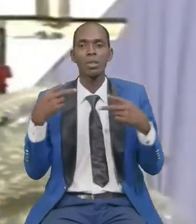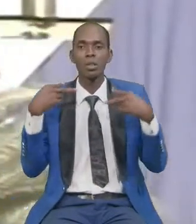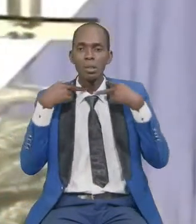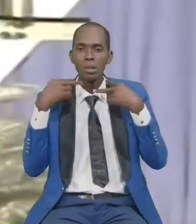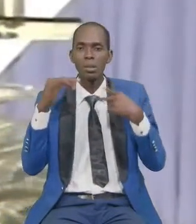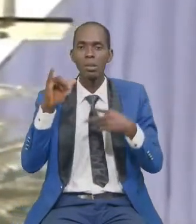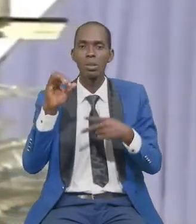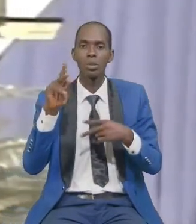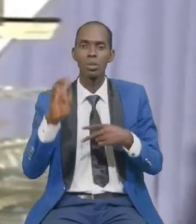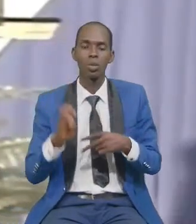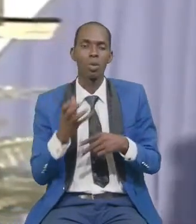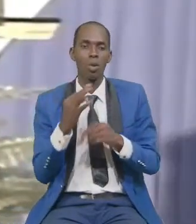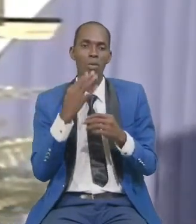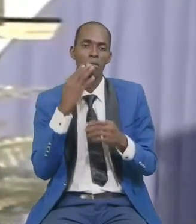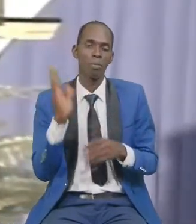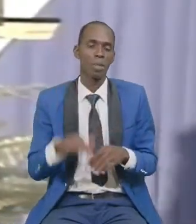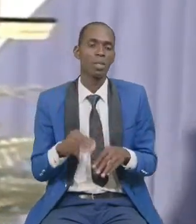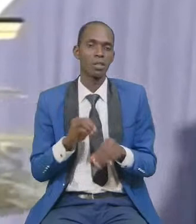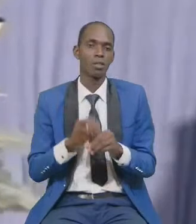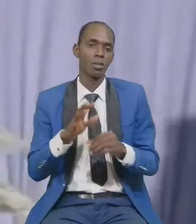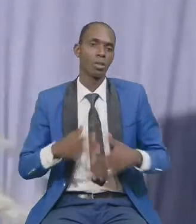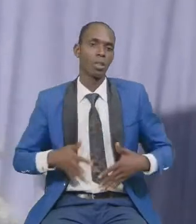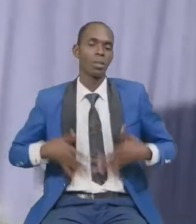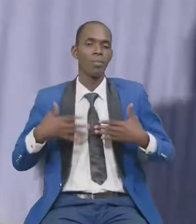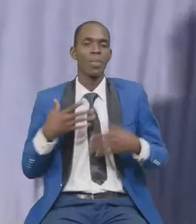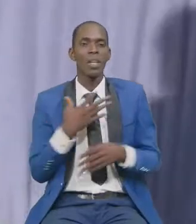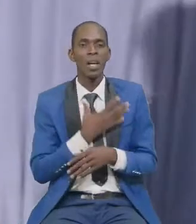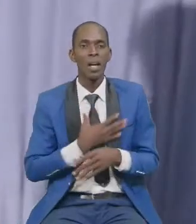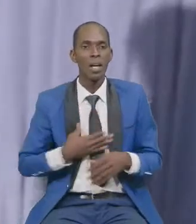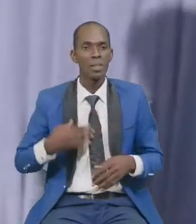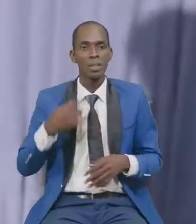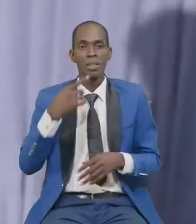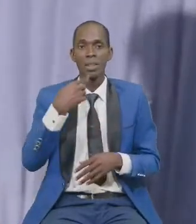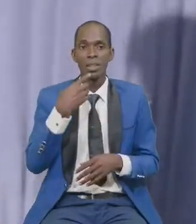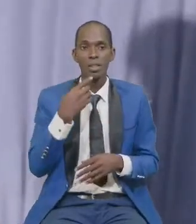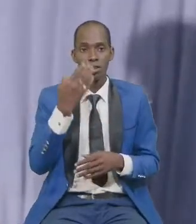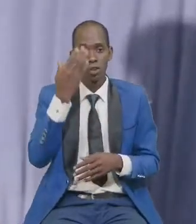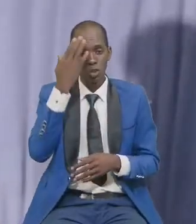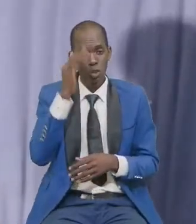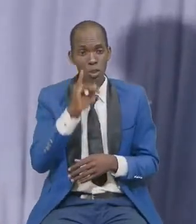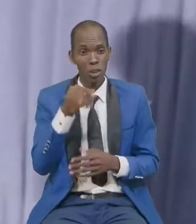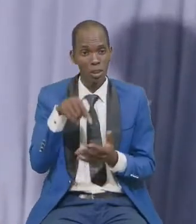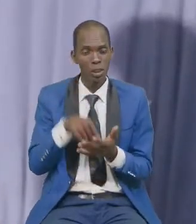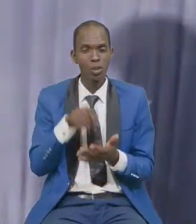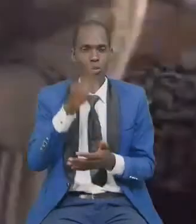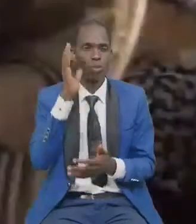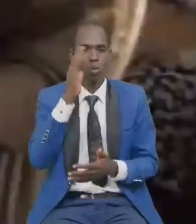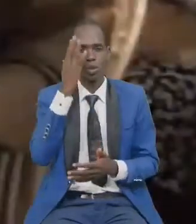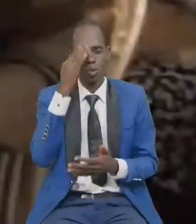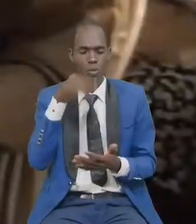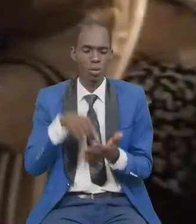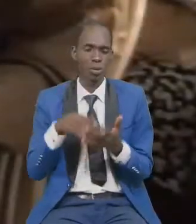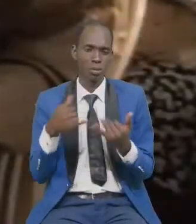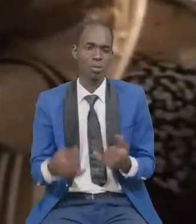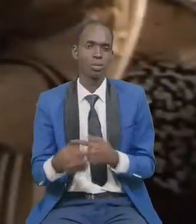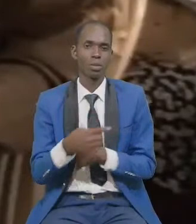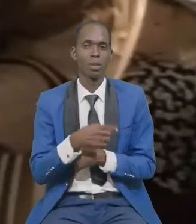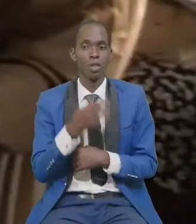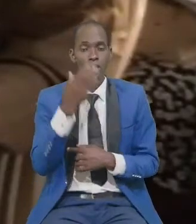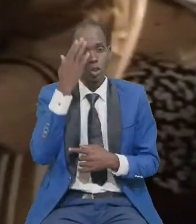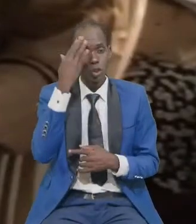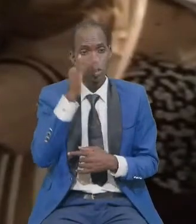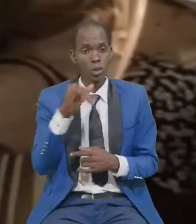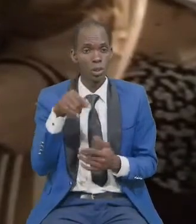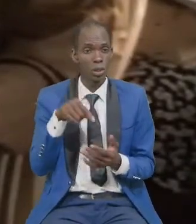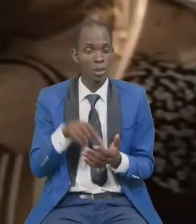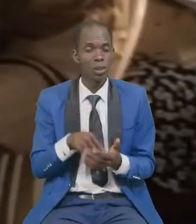in your life. And he says, knowing this, you will know it today. Knowing this,